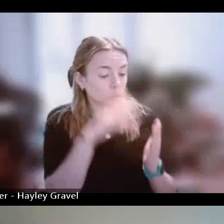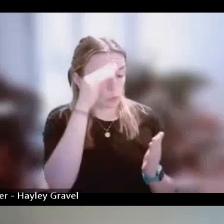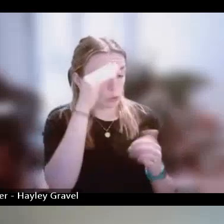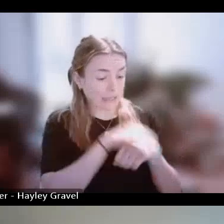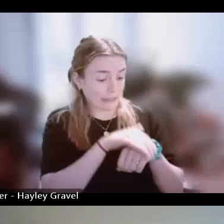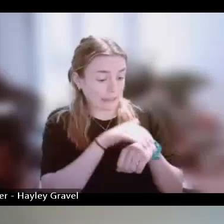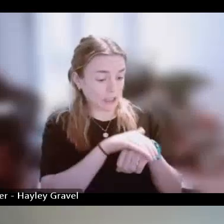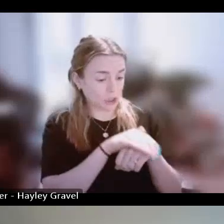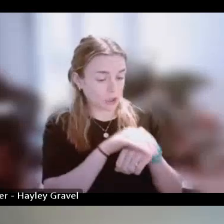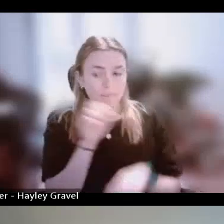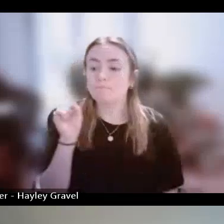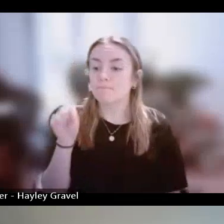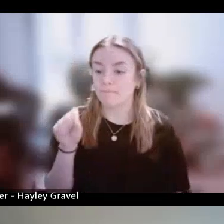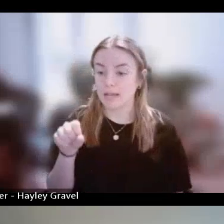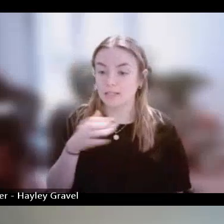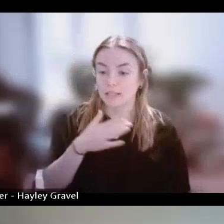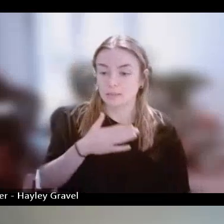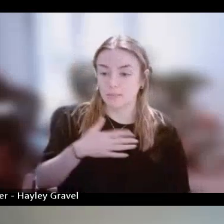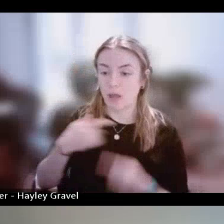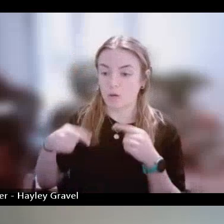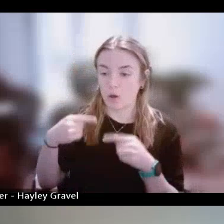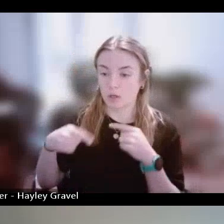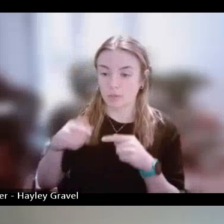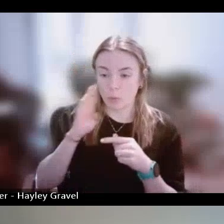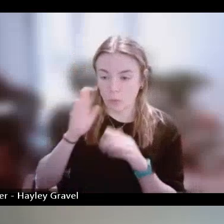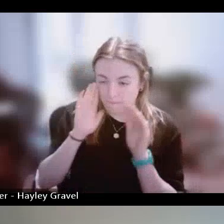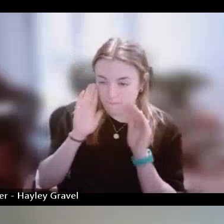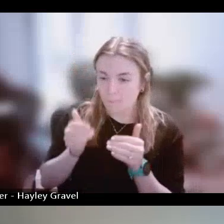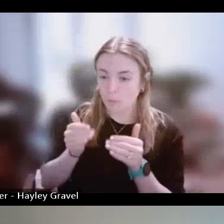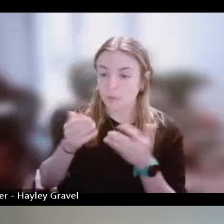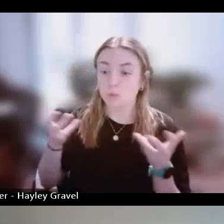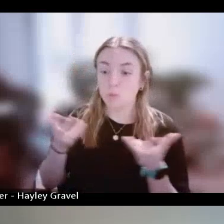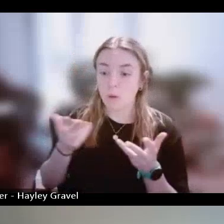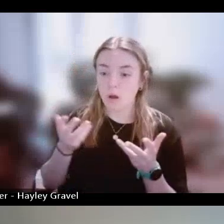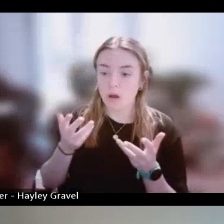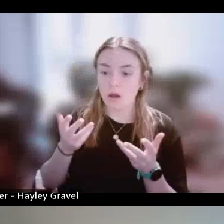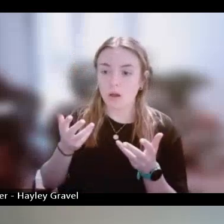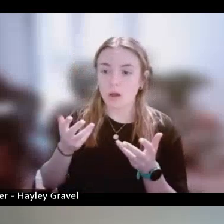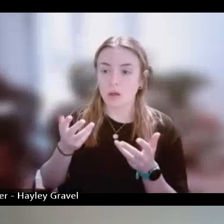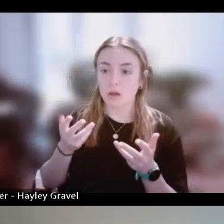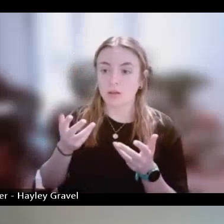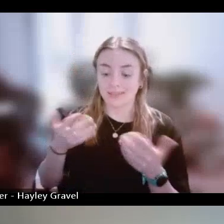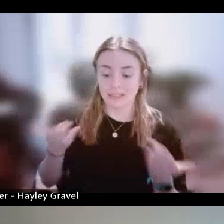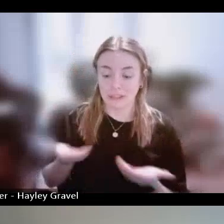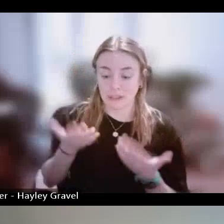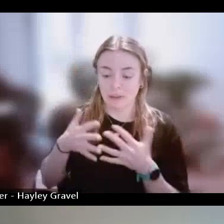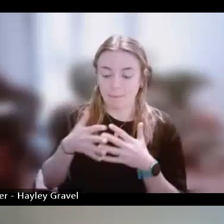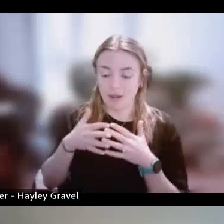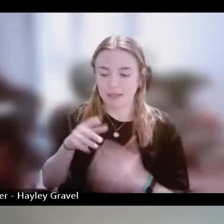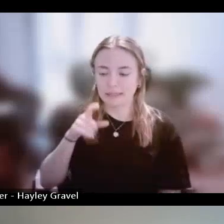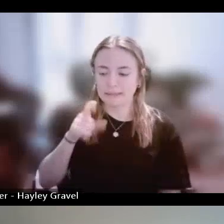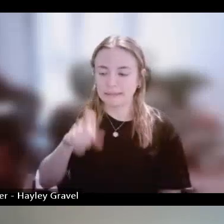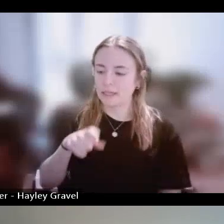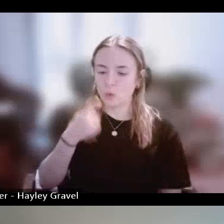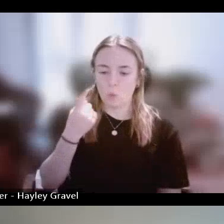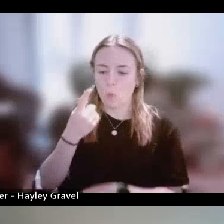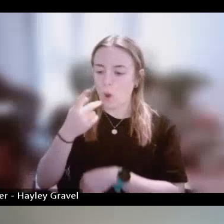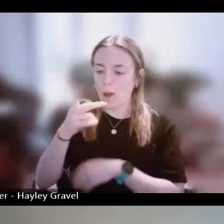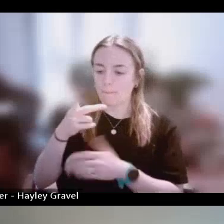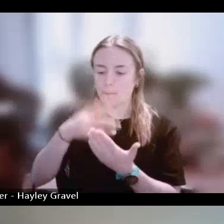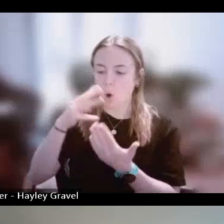Yes, my argument section is going to focus on the fact that we need a actual overarching program and that we